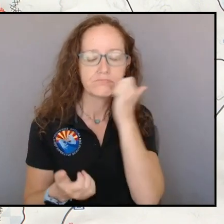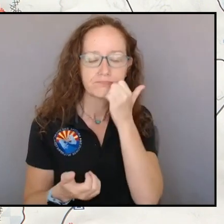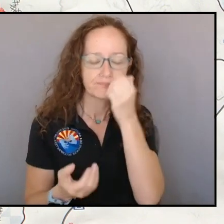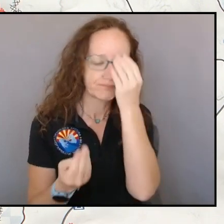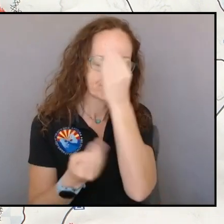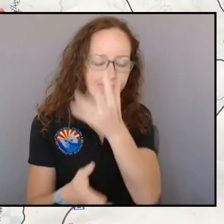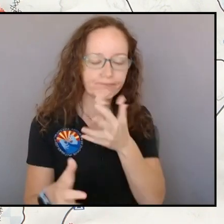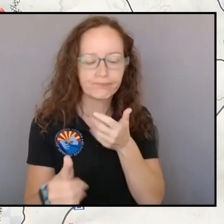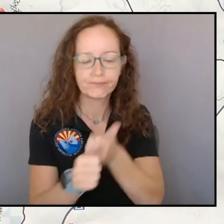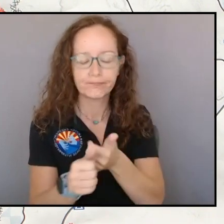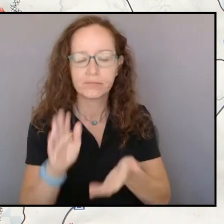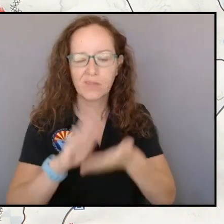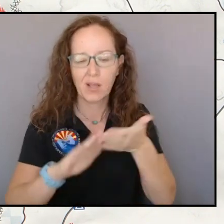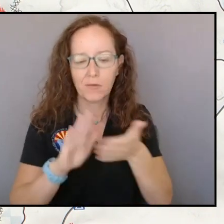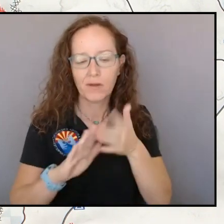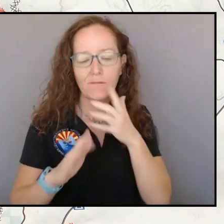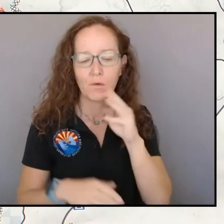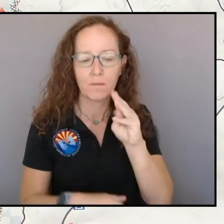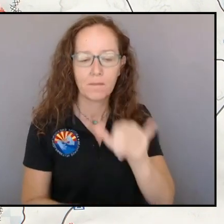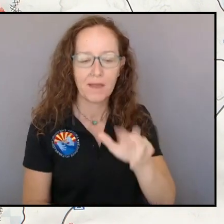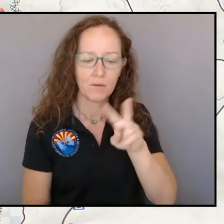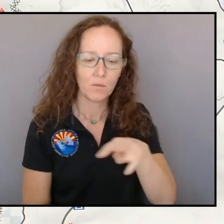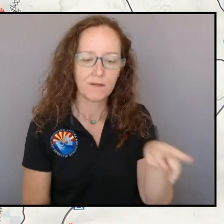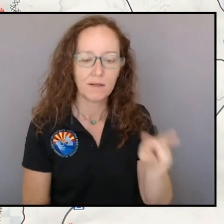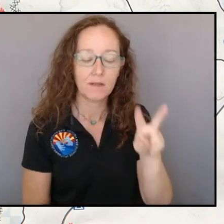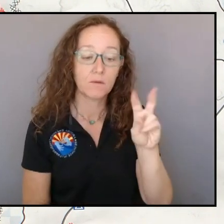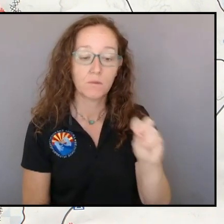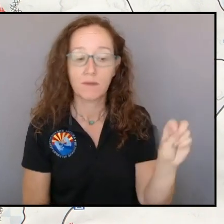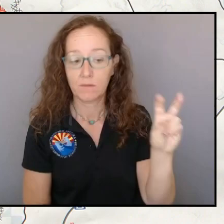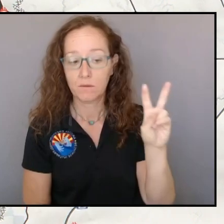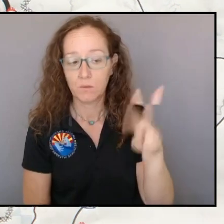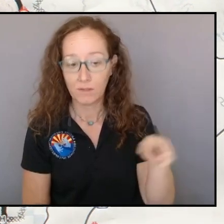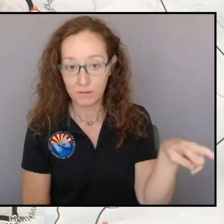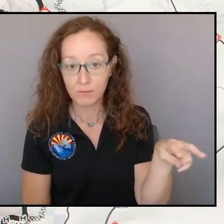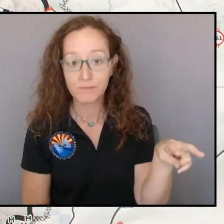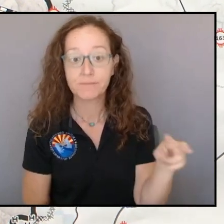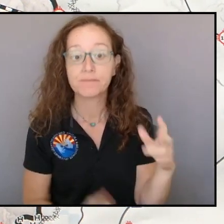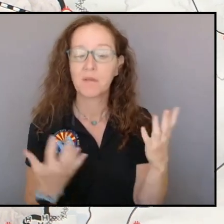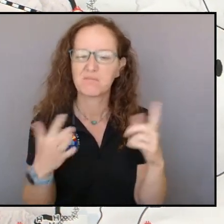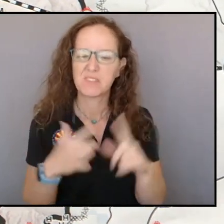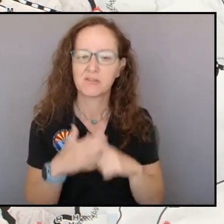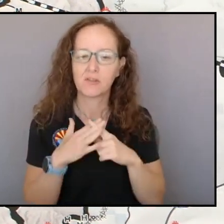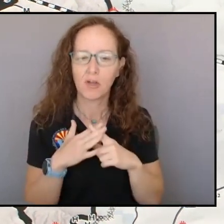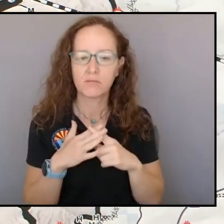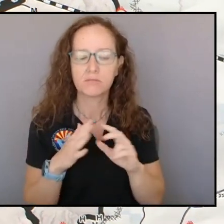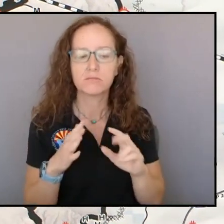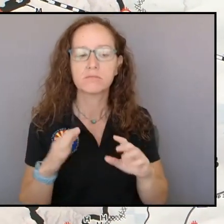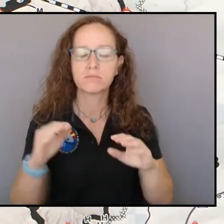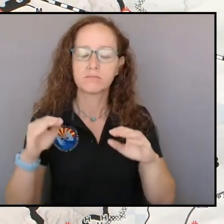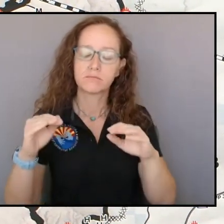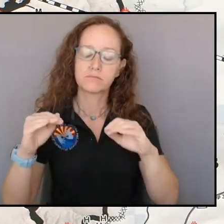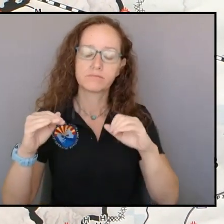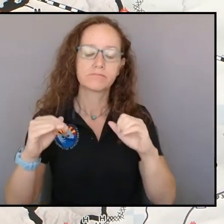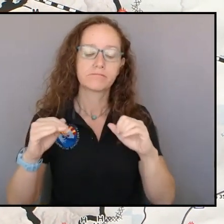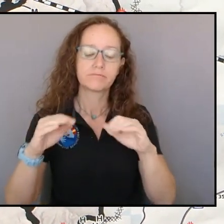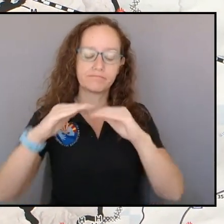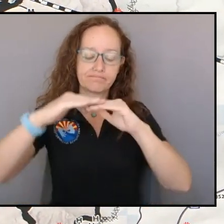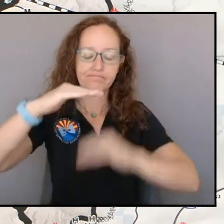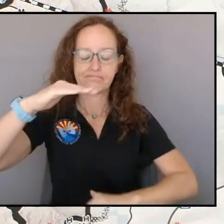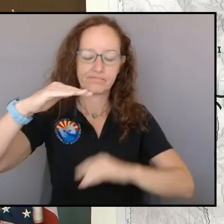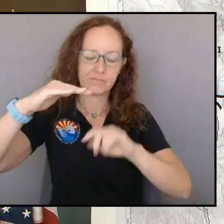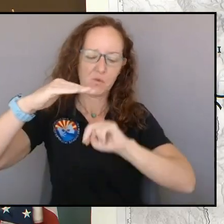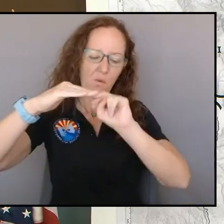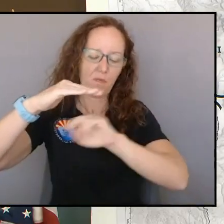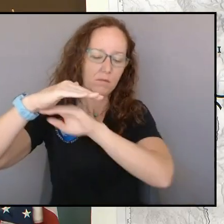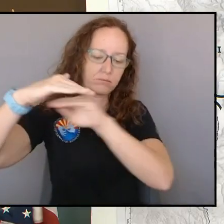22nd, 2022. All right, well, I'm going to get started. We're going to go ahead and start in the north end of the fire, just talk about a little things. I know some of you